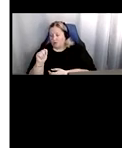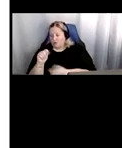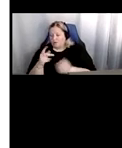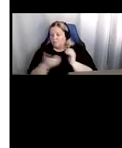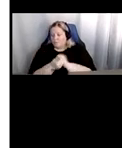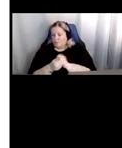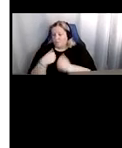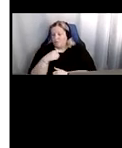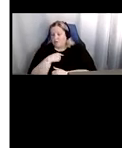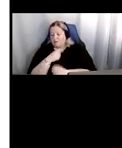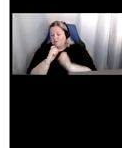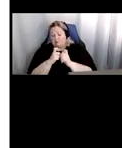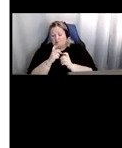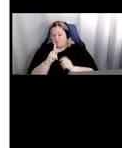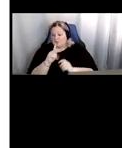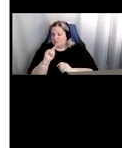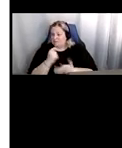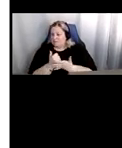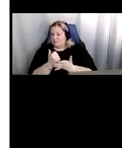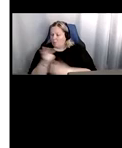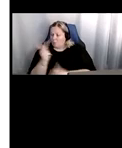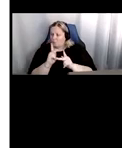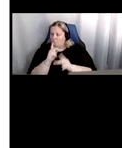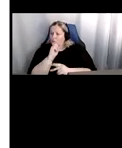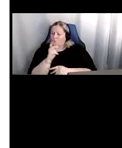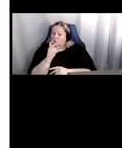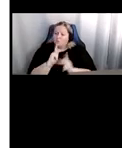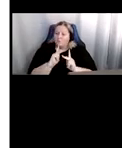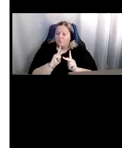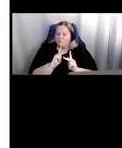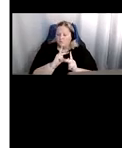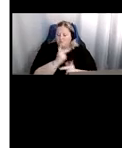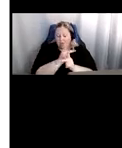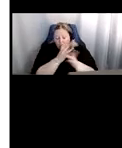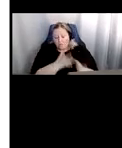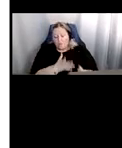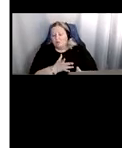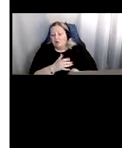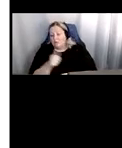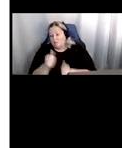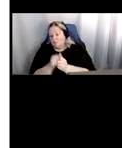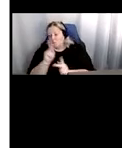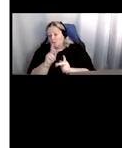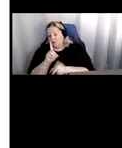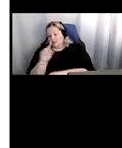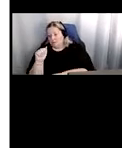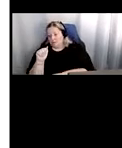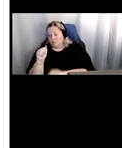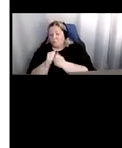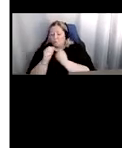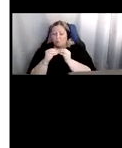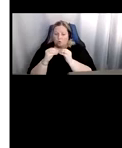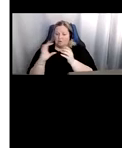to get these kits to help people, older people, their caregivers, and persons with disabilities be more connected to